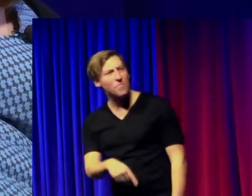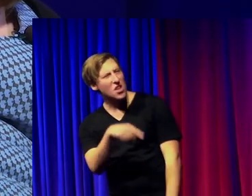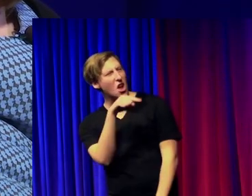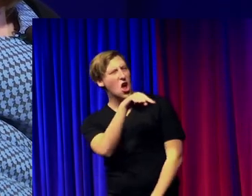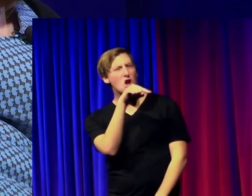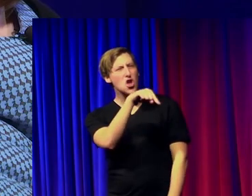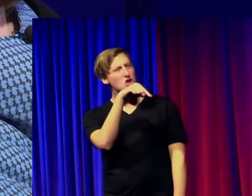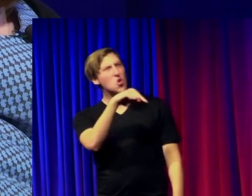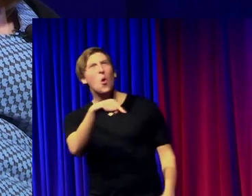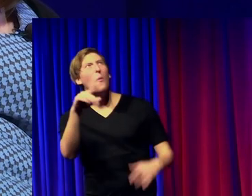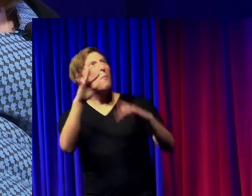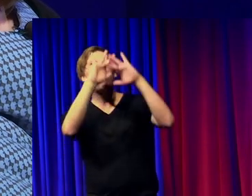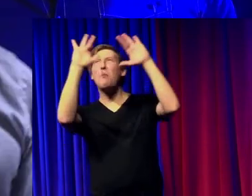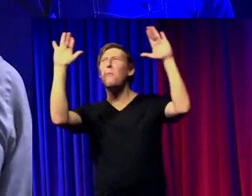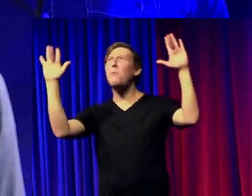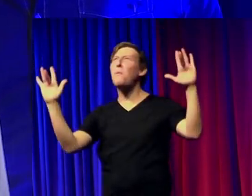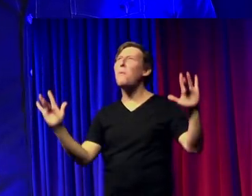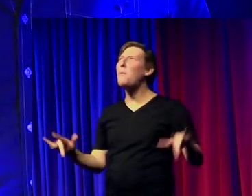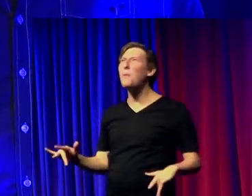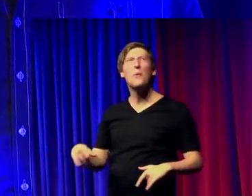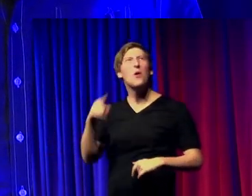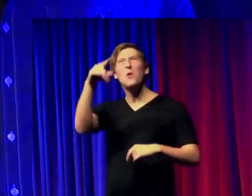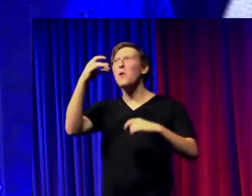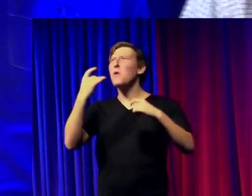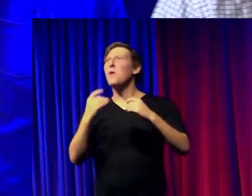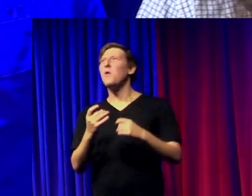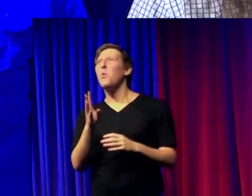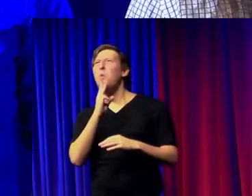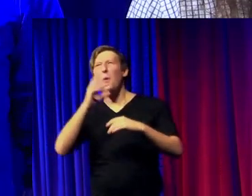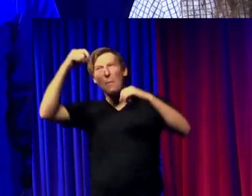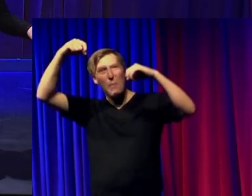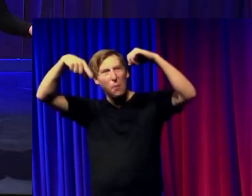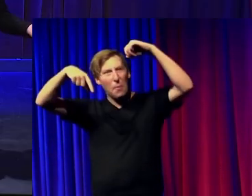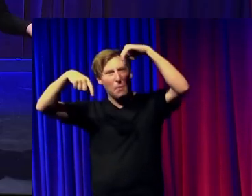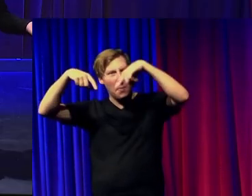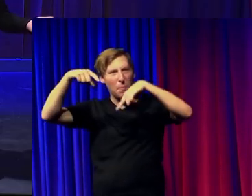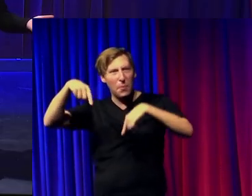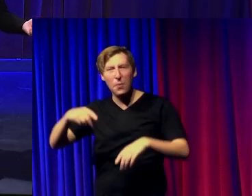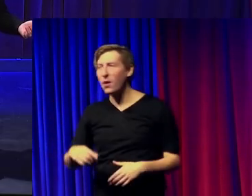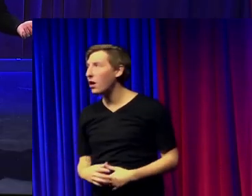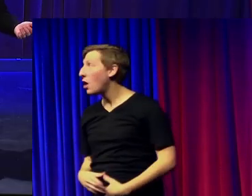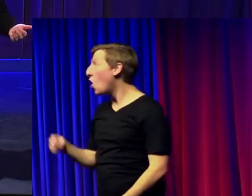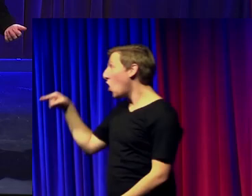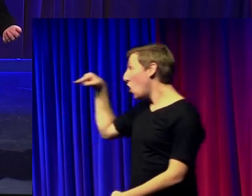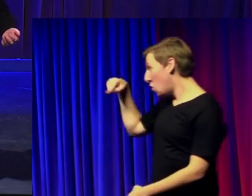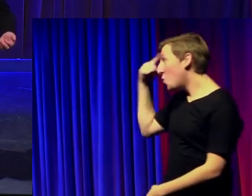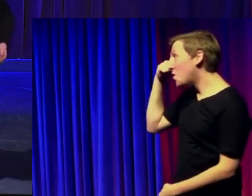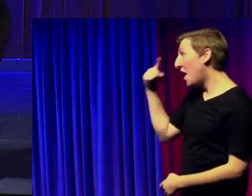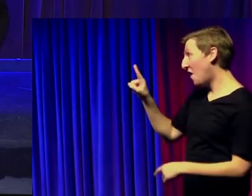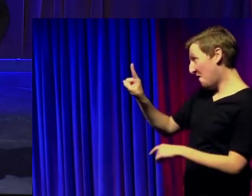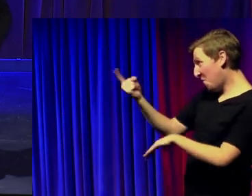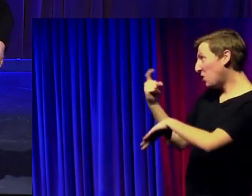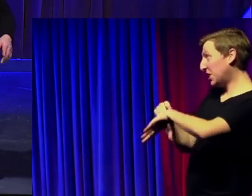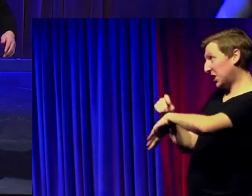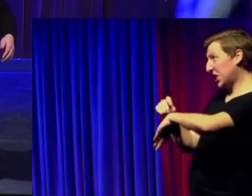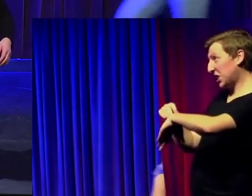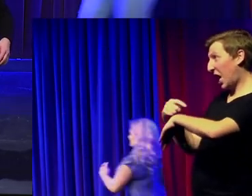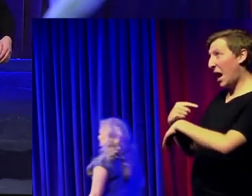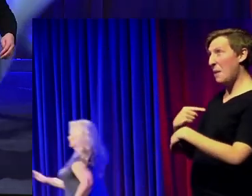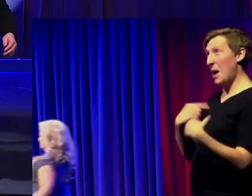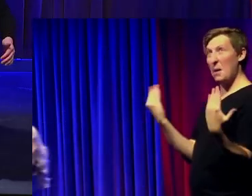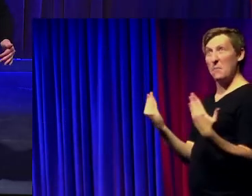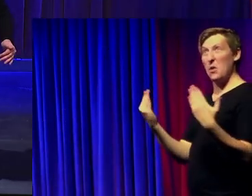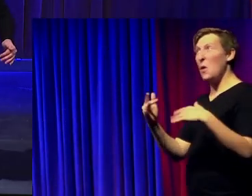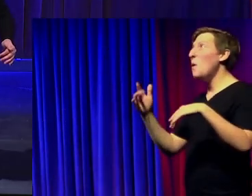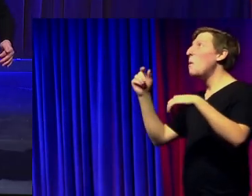You're in a warehouse that has a drippy ceiling. Yeah. If you think this is the first warehouse with a drippy ceiling I've been in, then you are